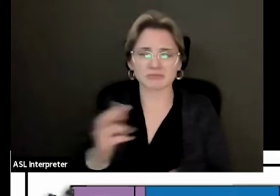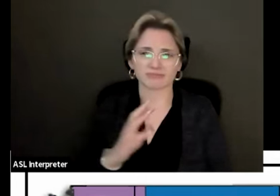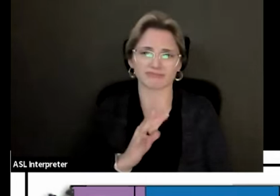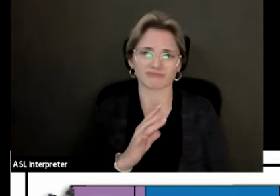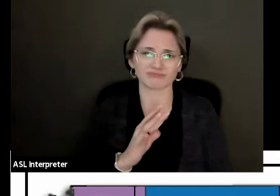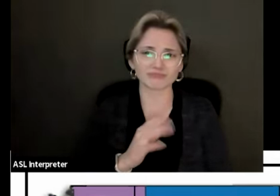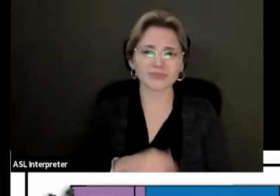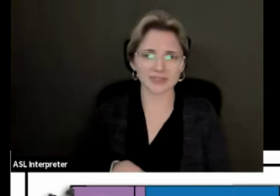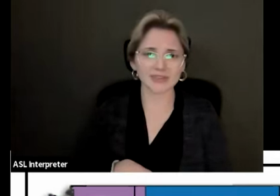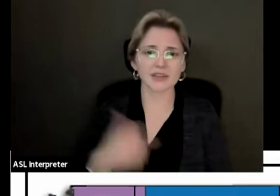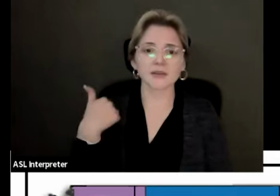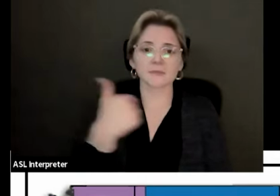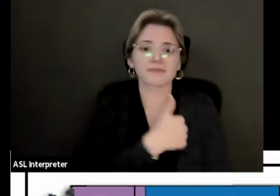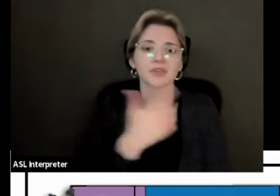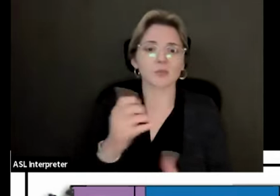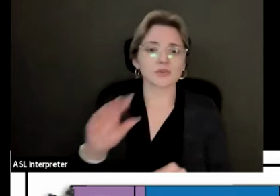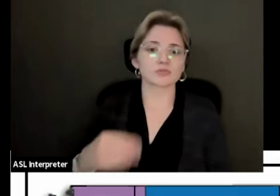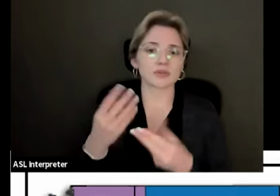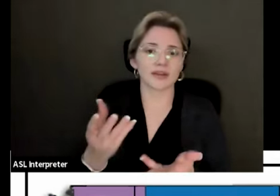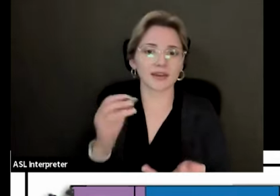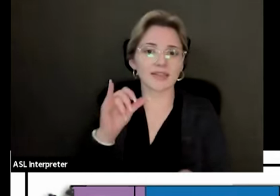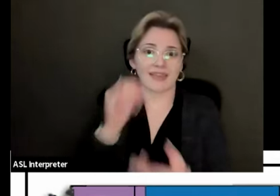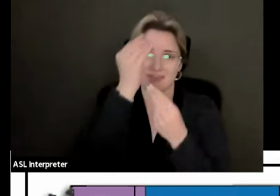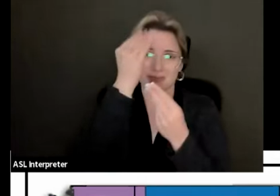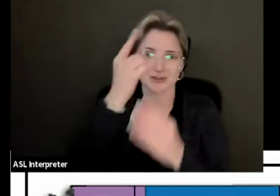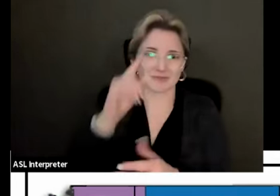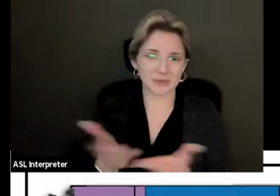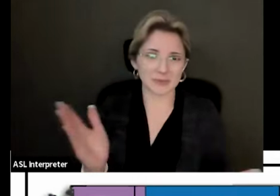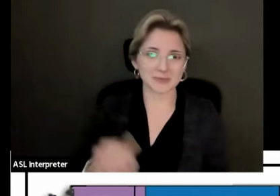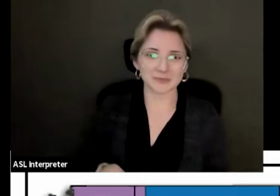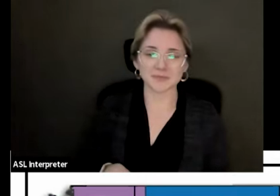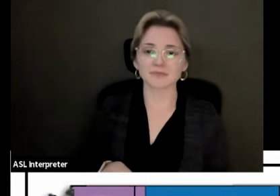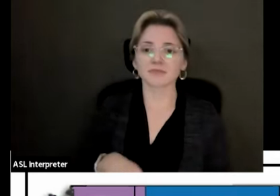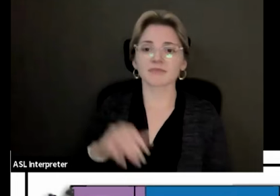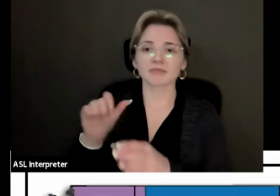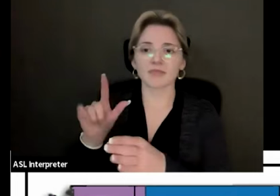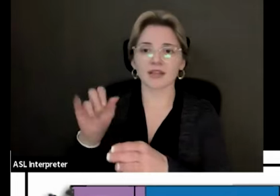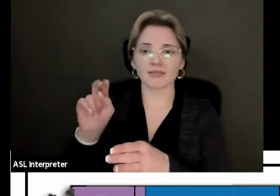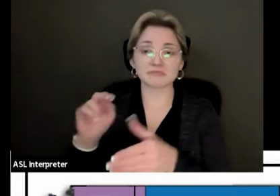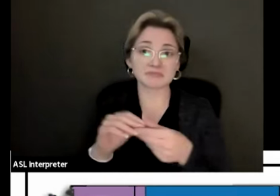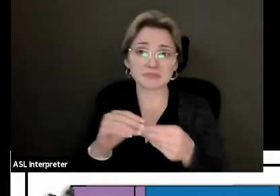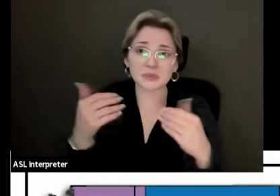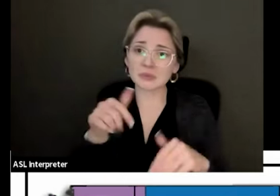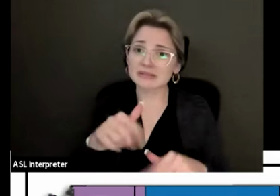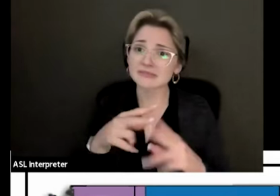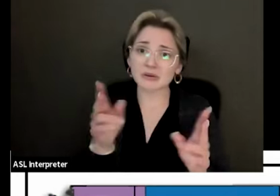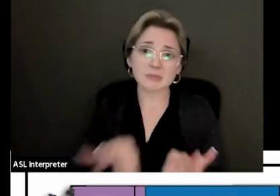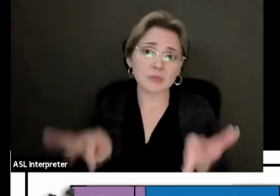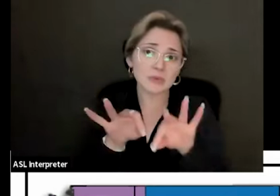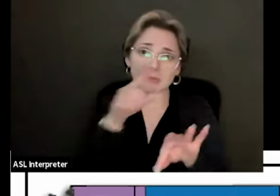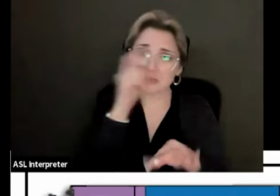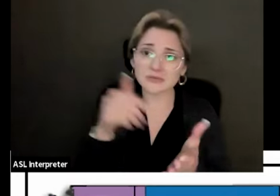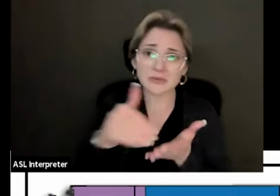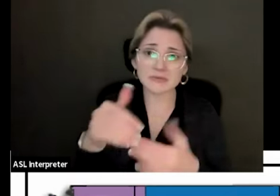but we just wanted to give you that insight. And I think this is very important because I know oftentimes,